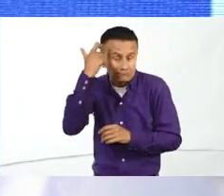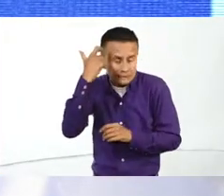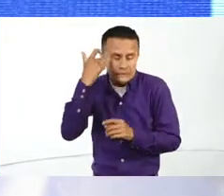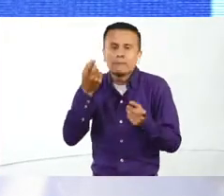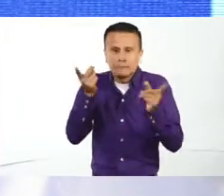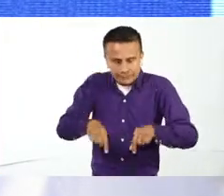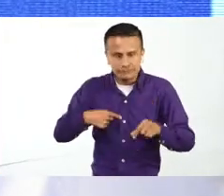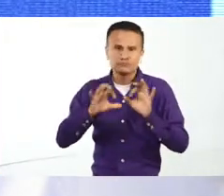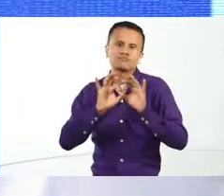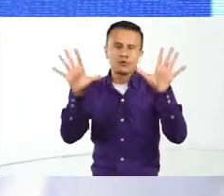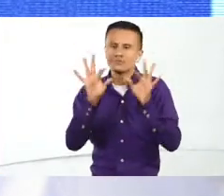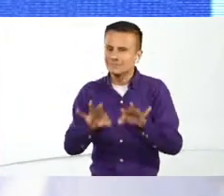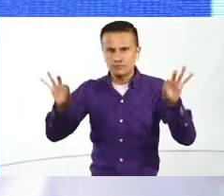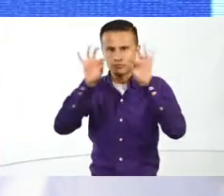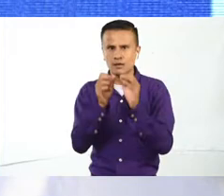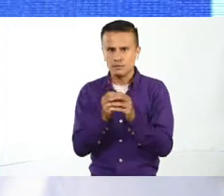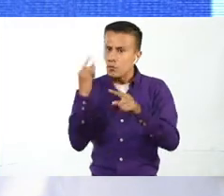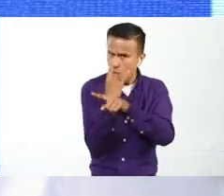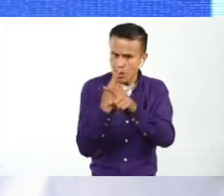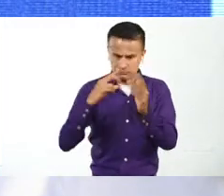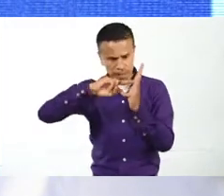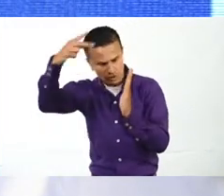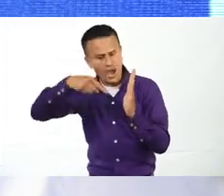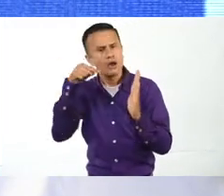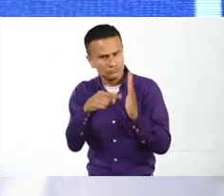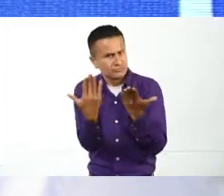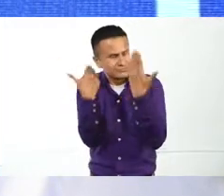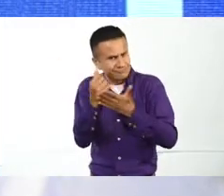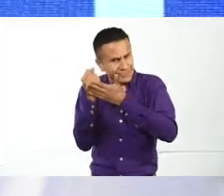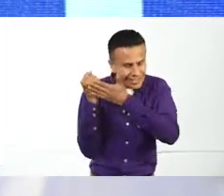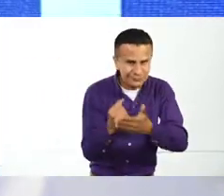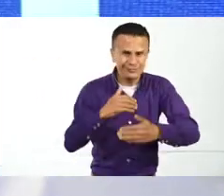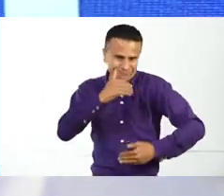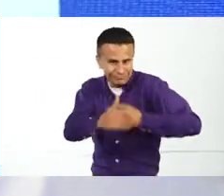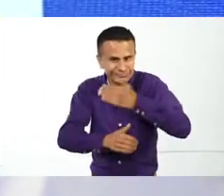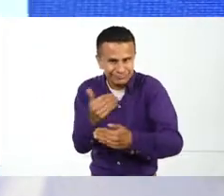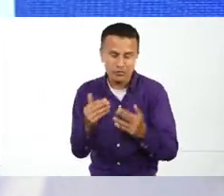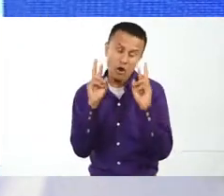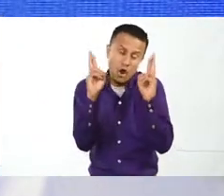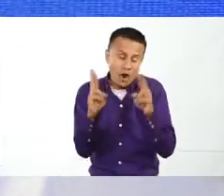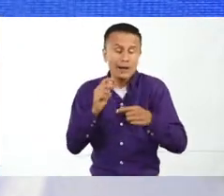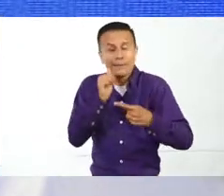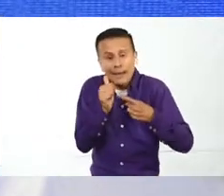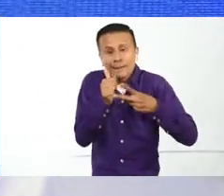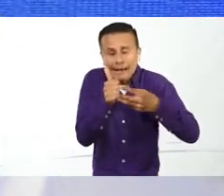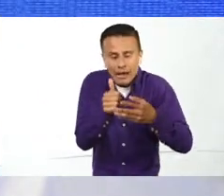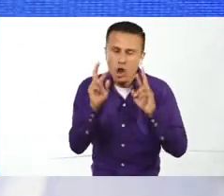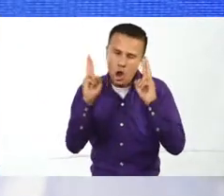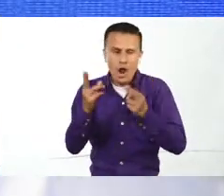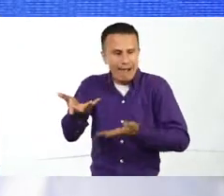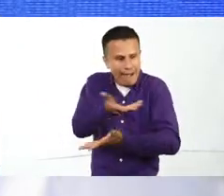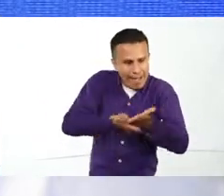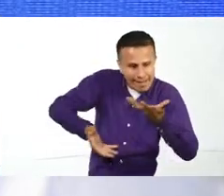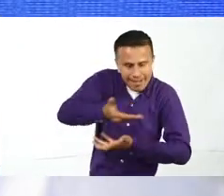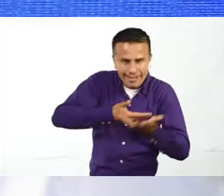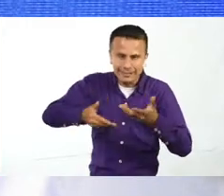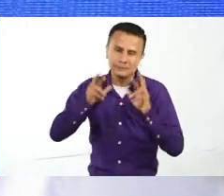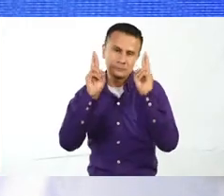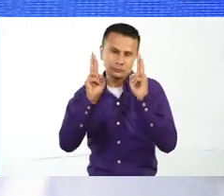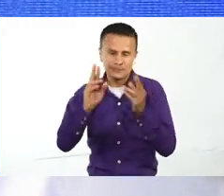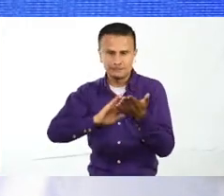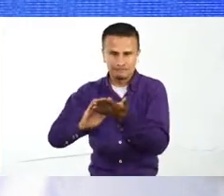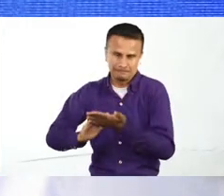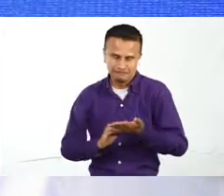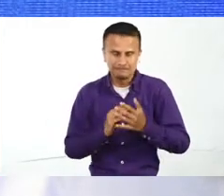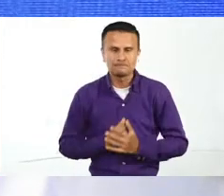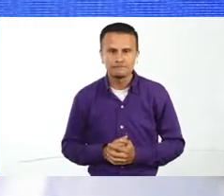classroom teachers, I think, is both a challenge and an opportunity. So to use technology to decentralize education, I hope that's something we'll get the chance to talk about over